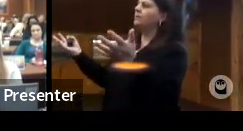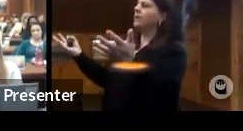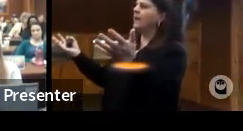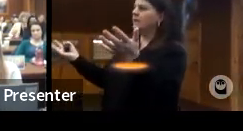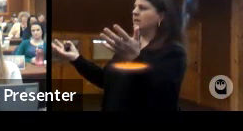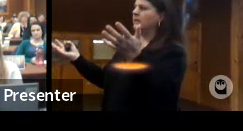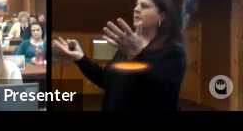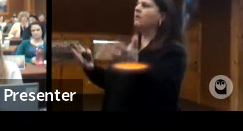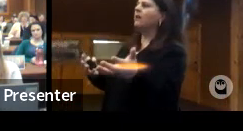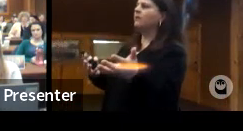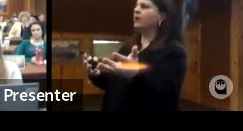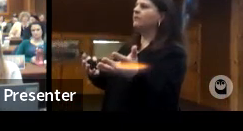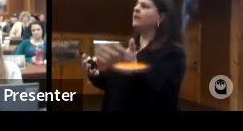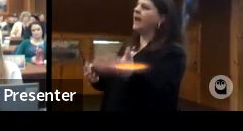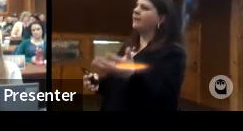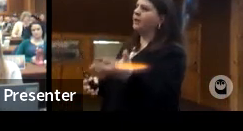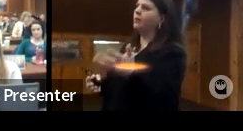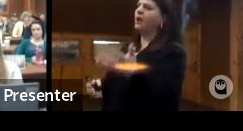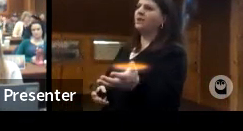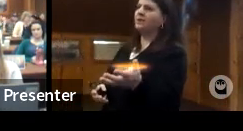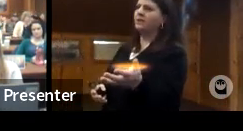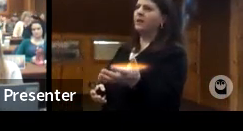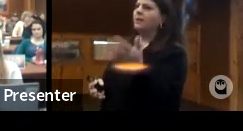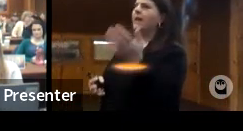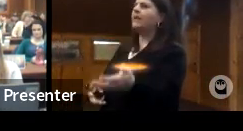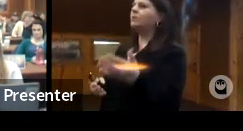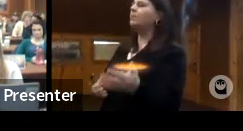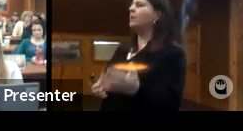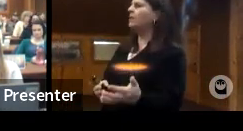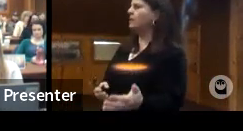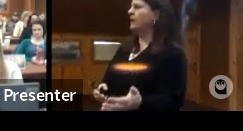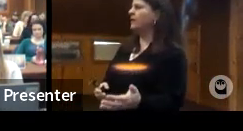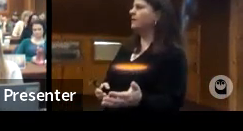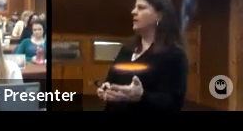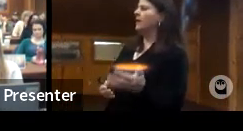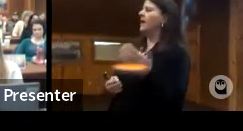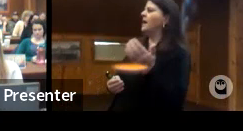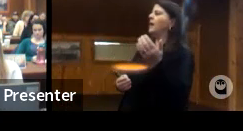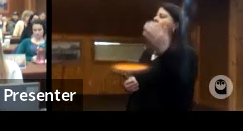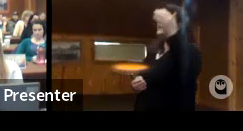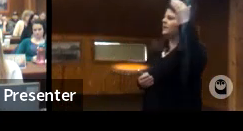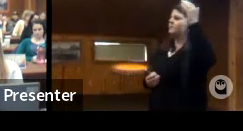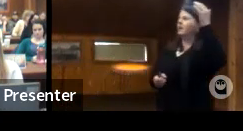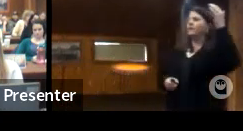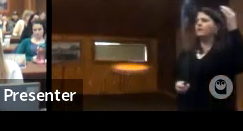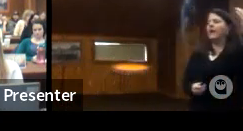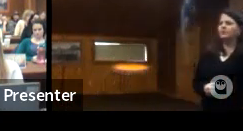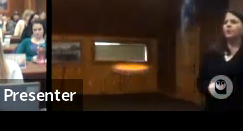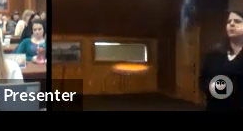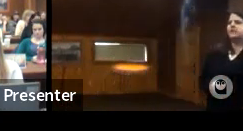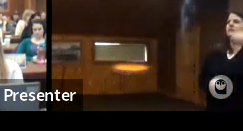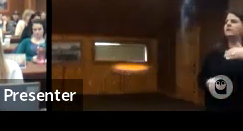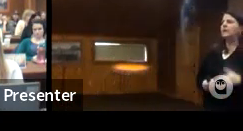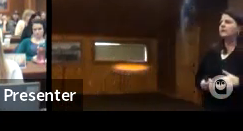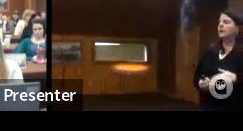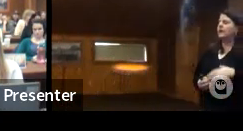other cases that they're not involved in at no cost. That's where the barrier is. I keep an